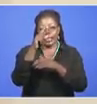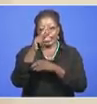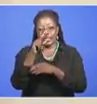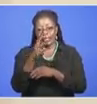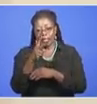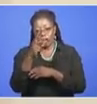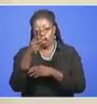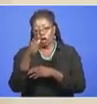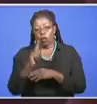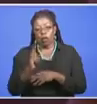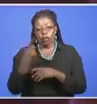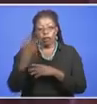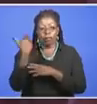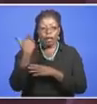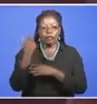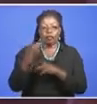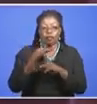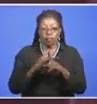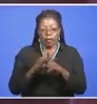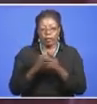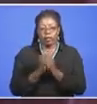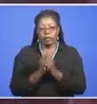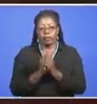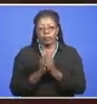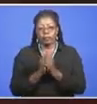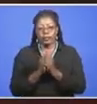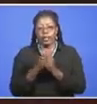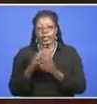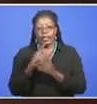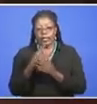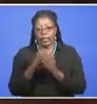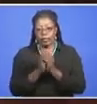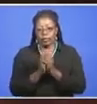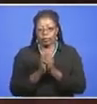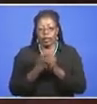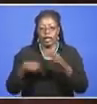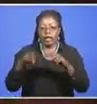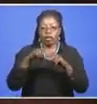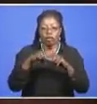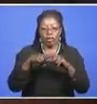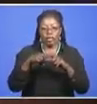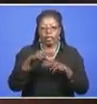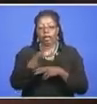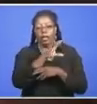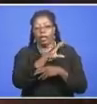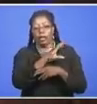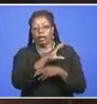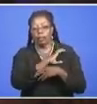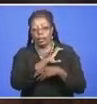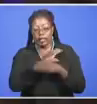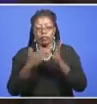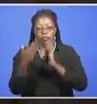factors over the past few months. Increased visibility, the visitation of night spots, you recall last